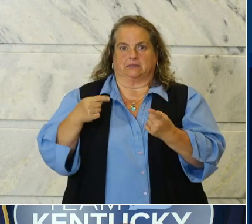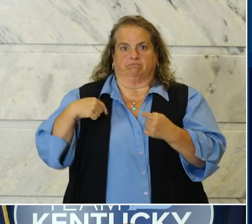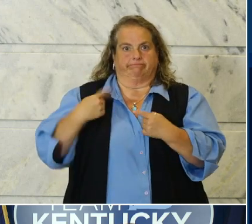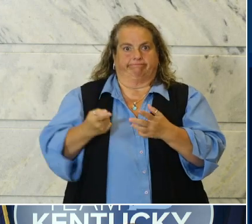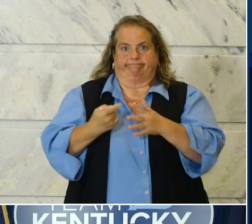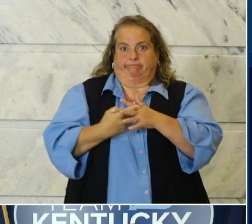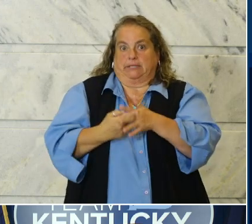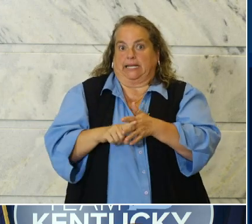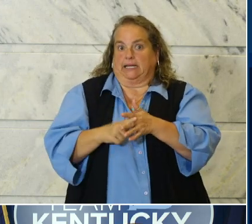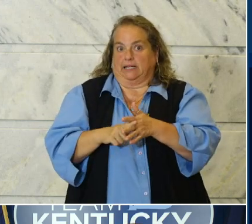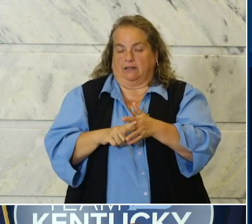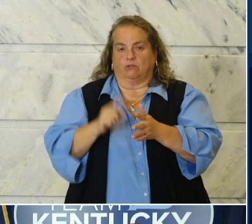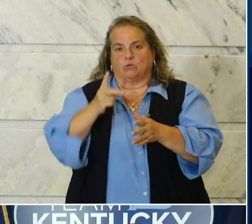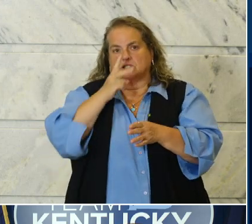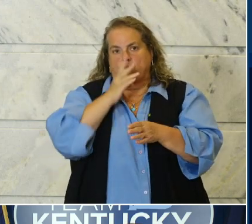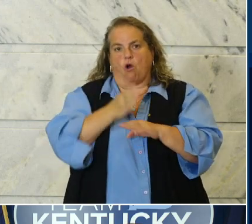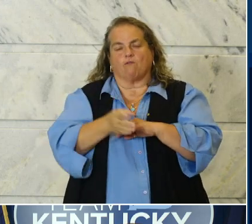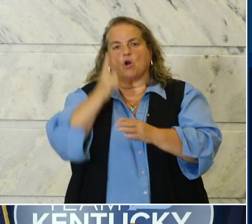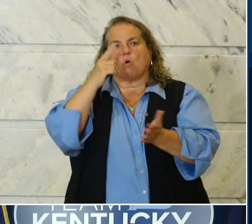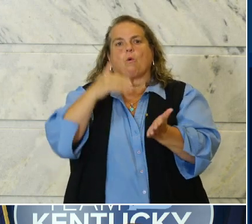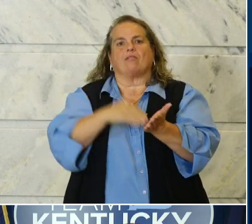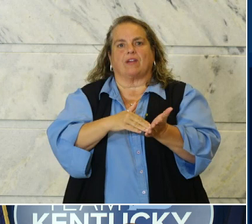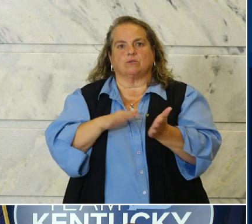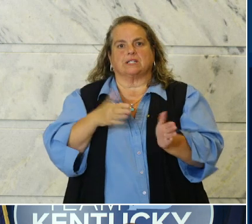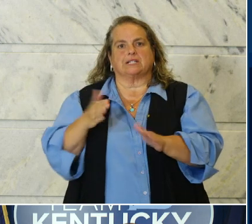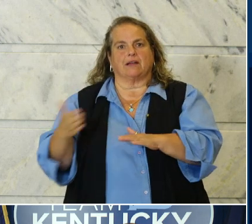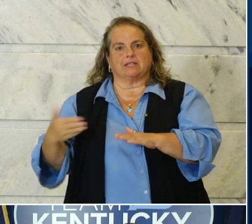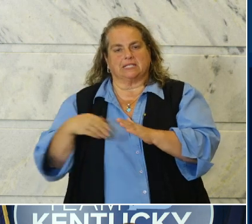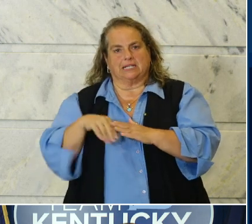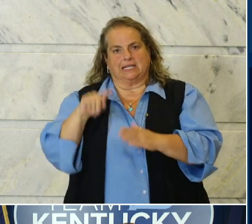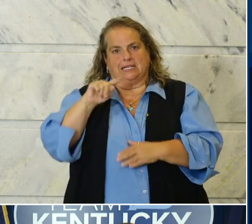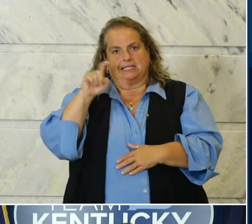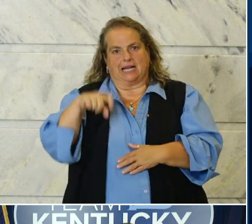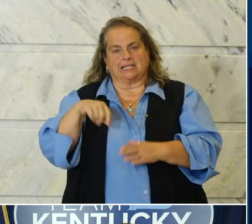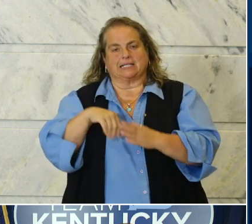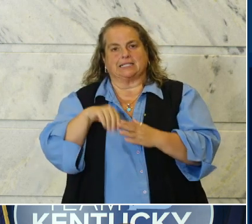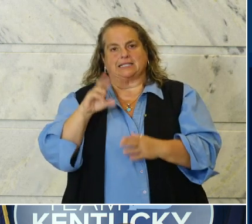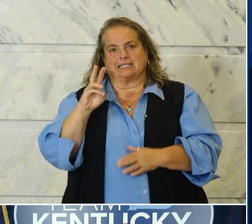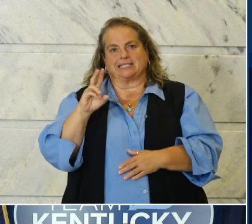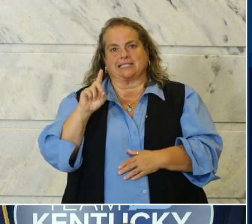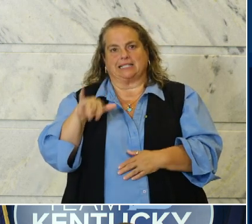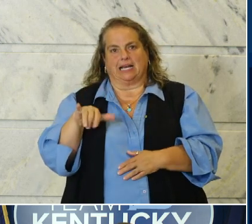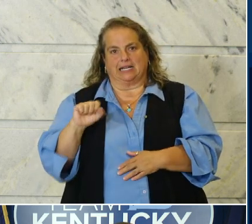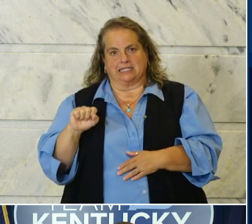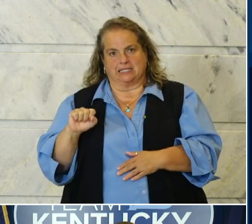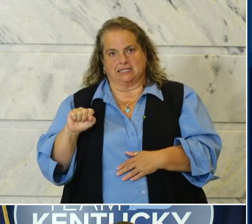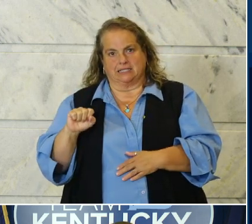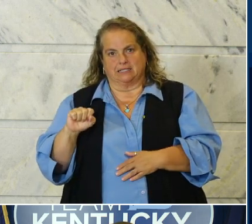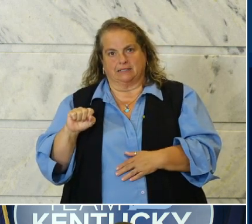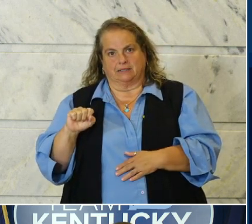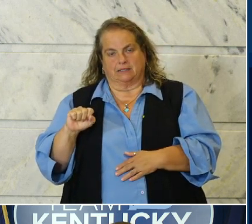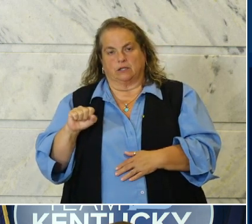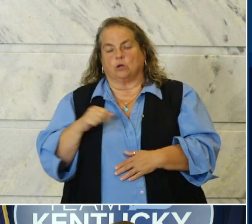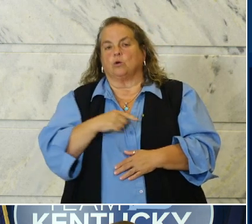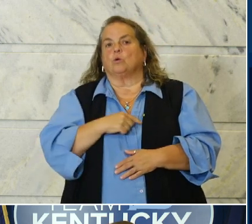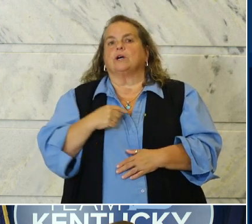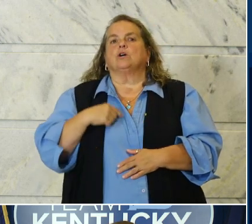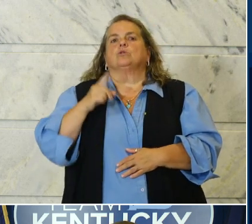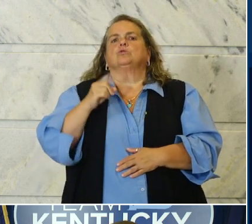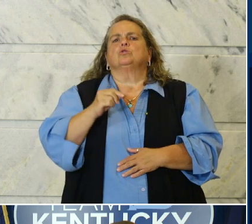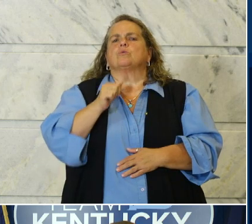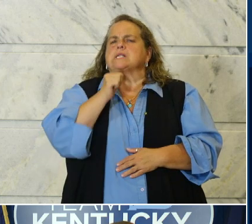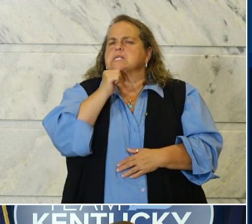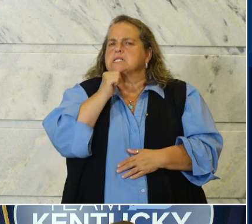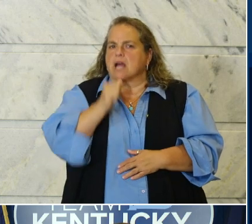and you see over 1,000 fatalities in Texas in just 6 days. We do not want this